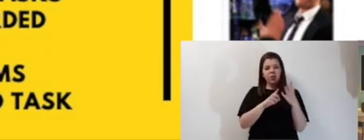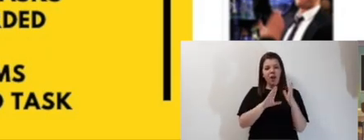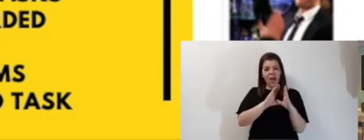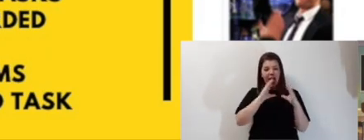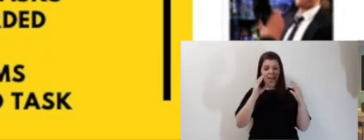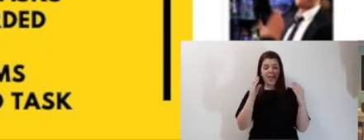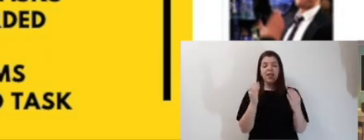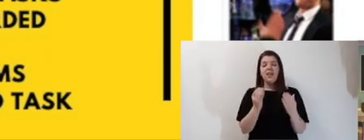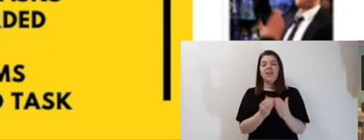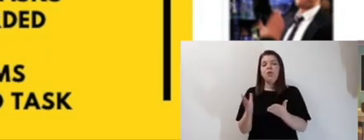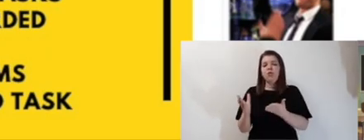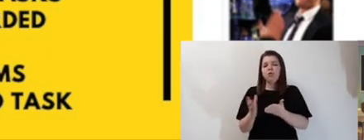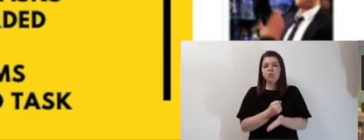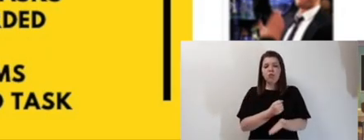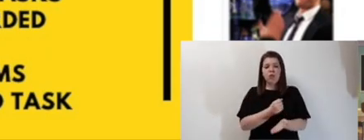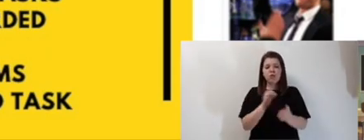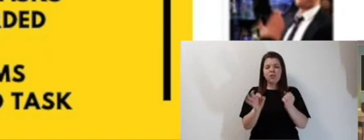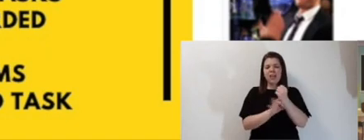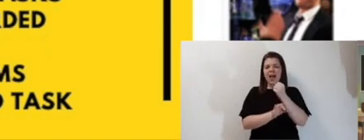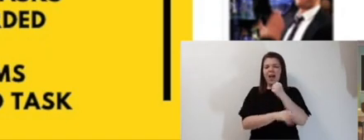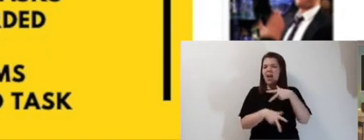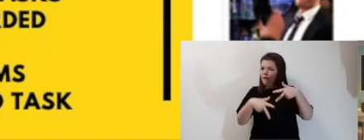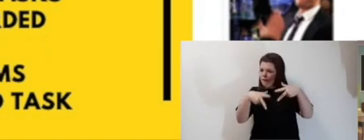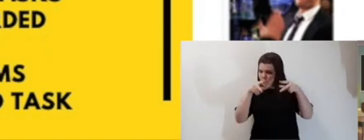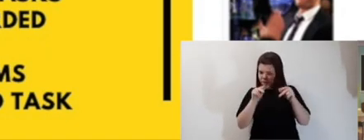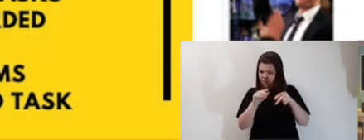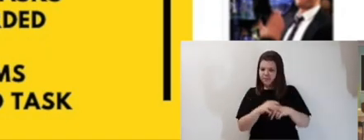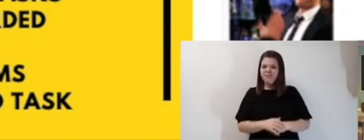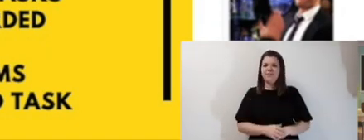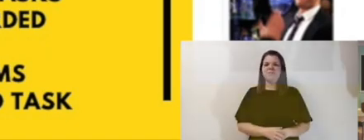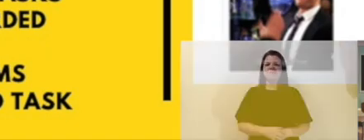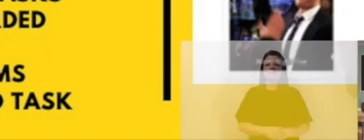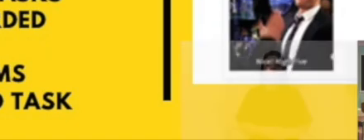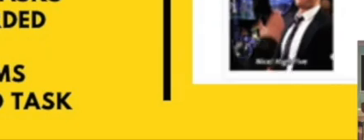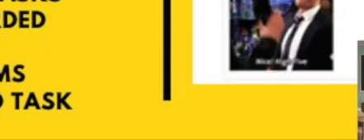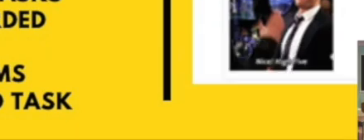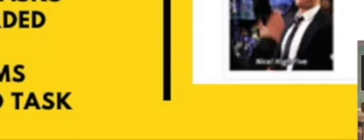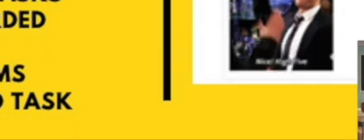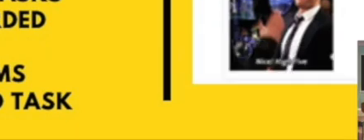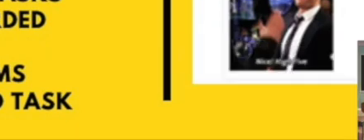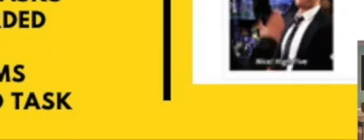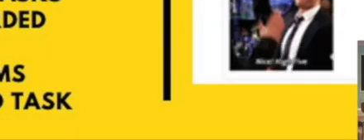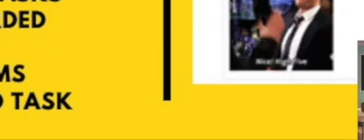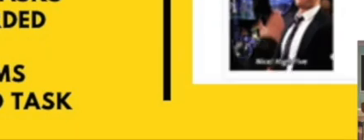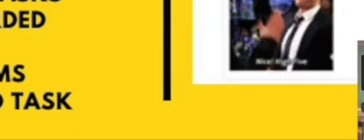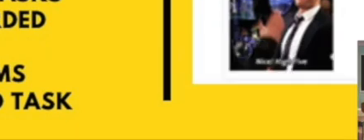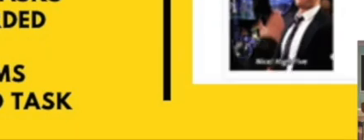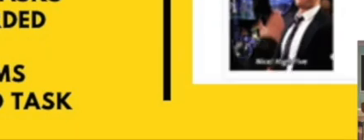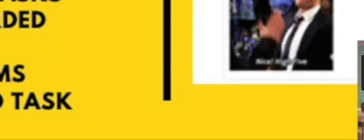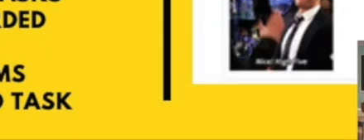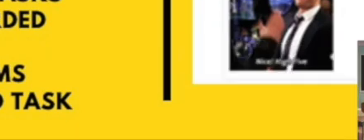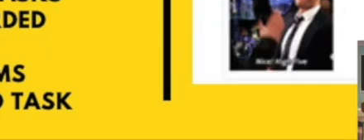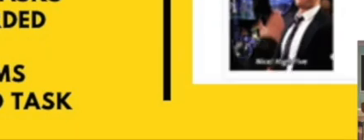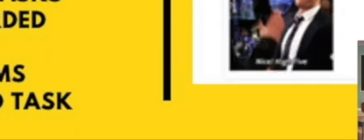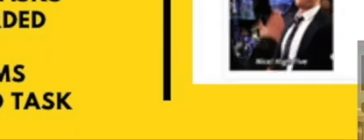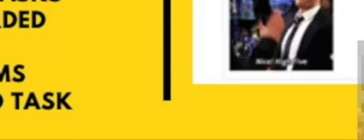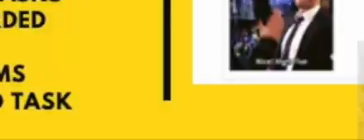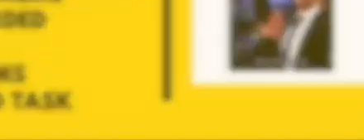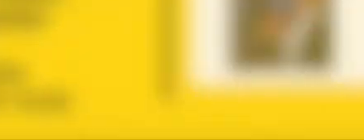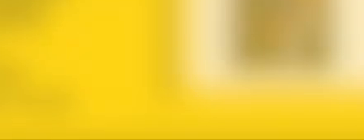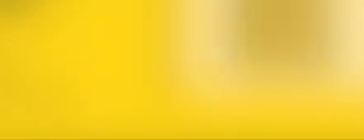videos, all teams finished tasks. So at the end, the activities were